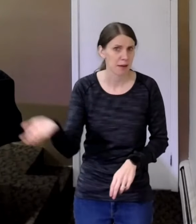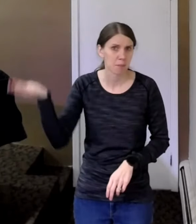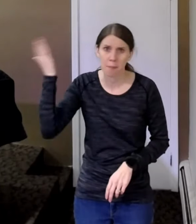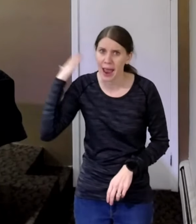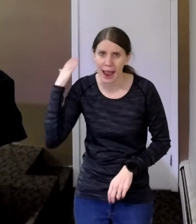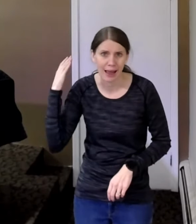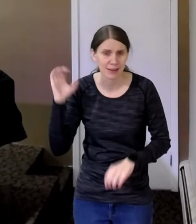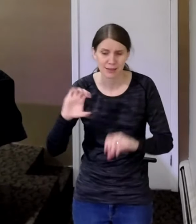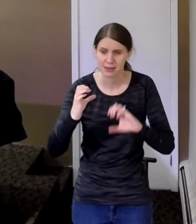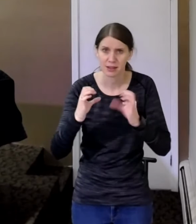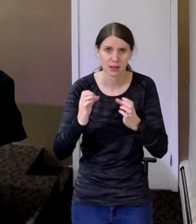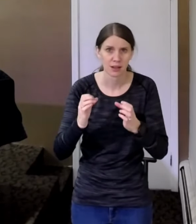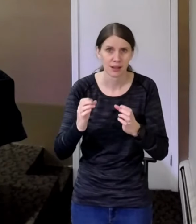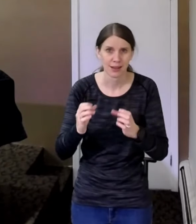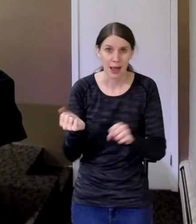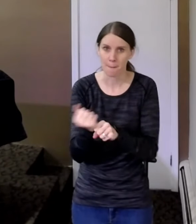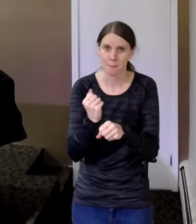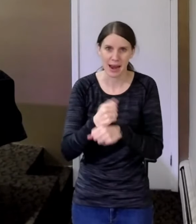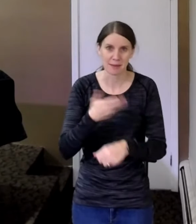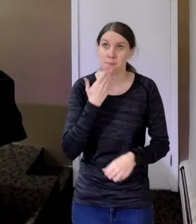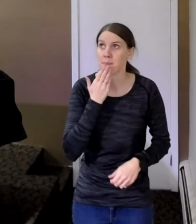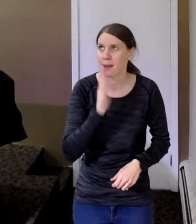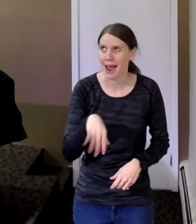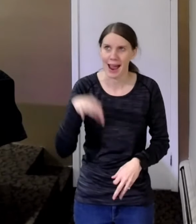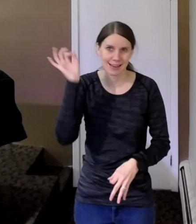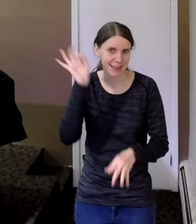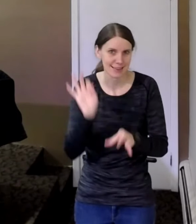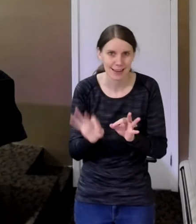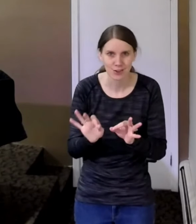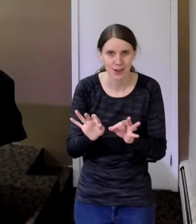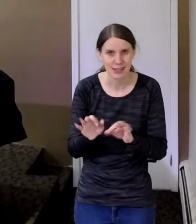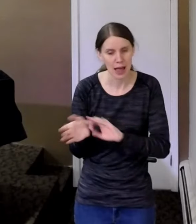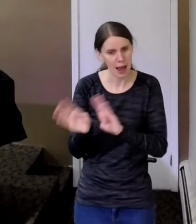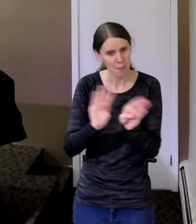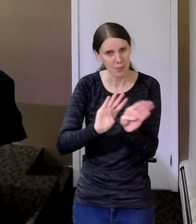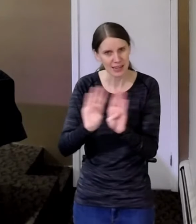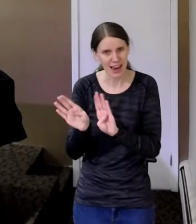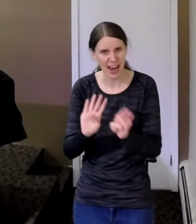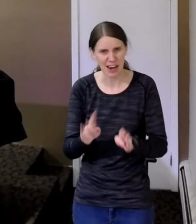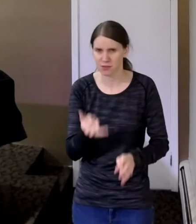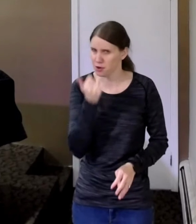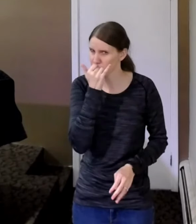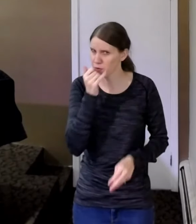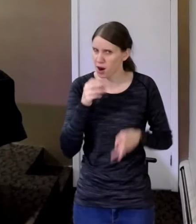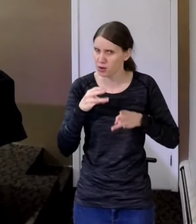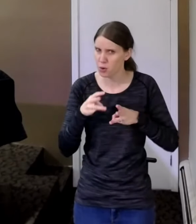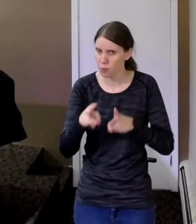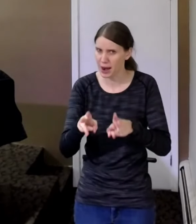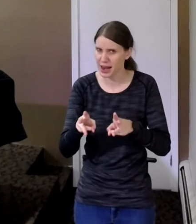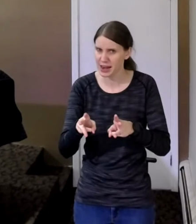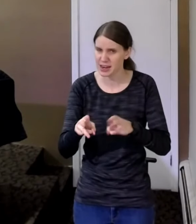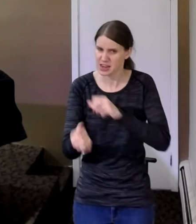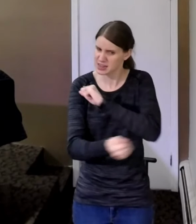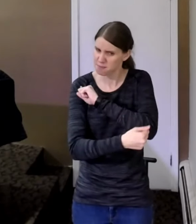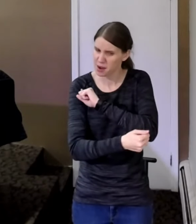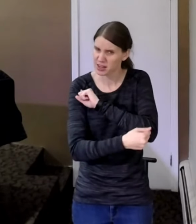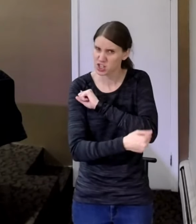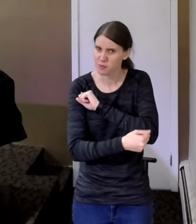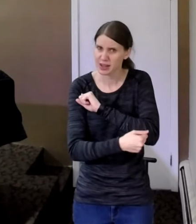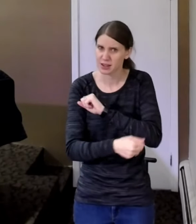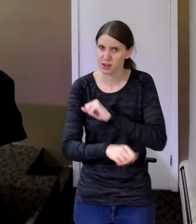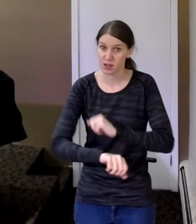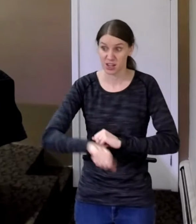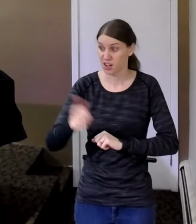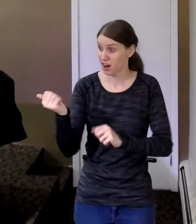make these stupid decisions and act in a way that's going to bring consequences that are negative for me or anyone